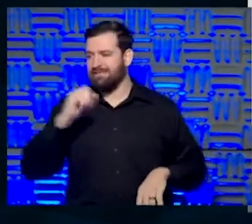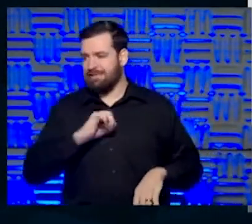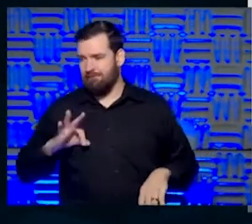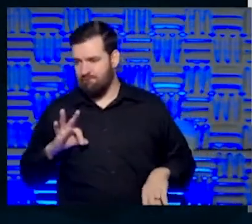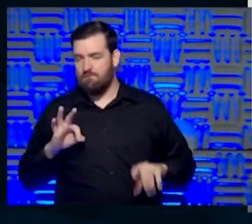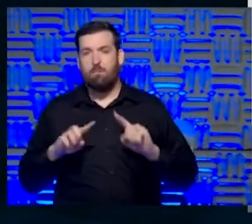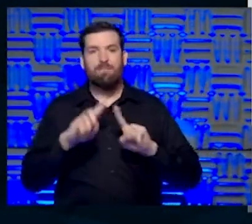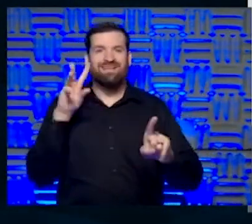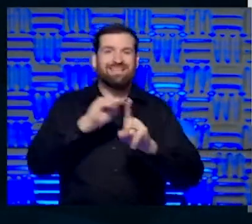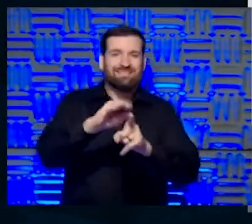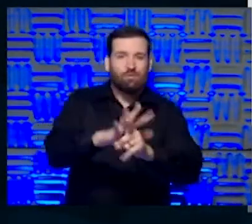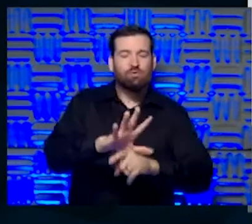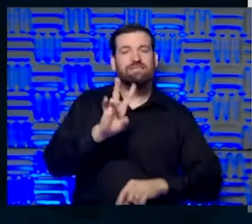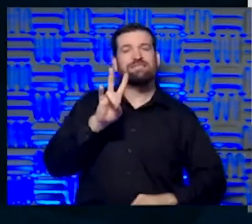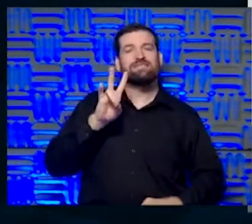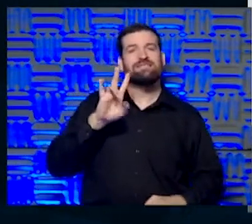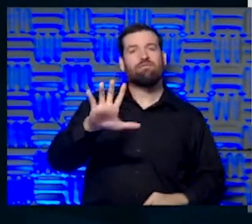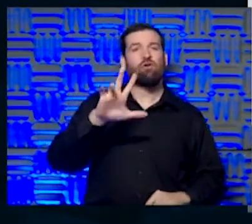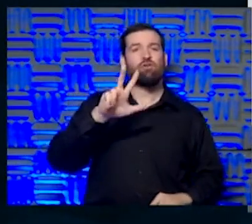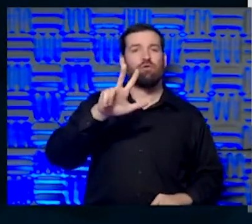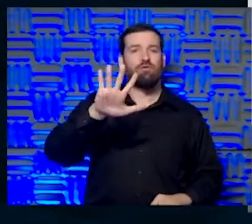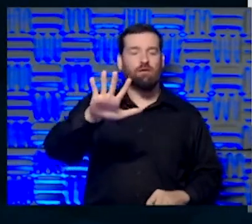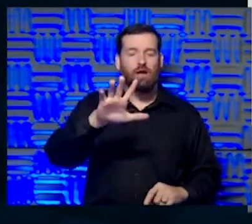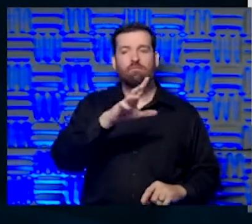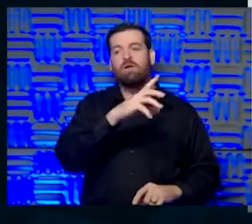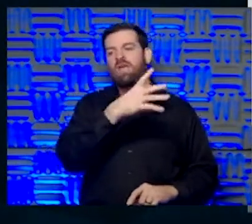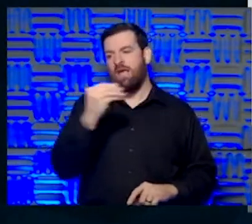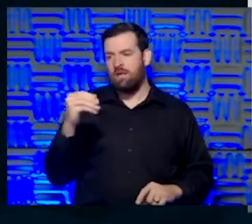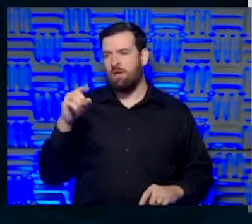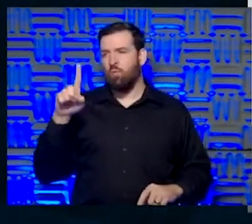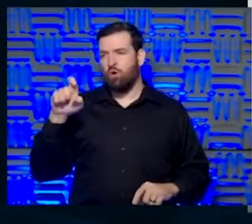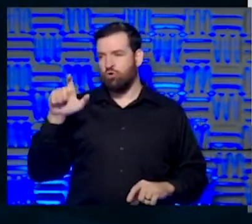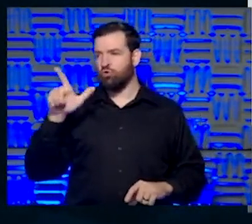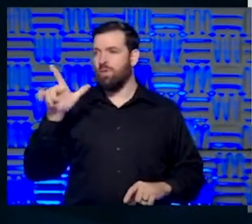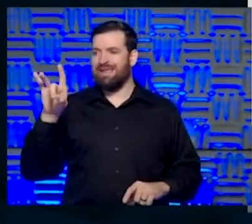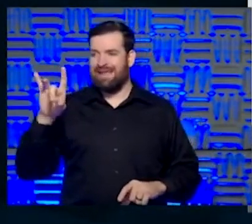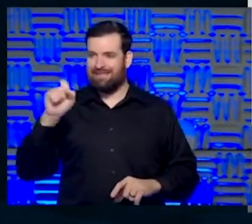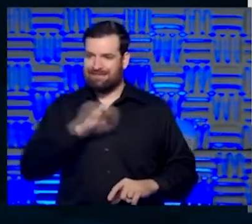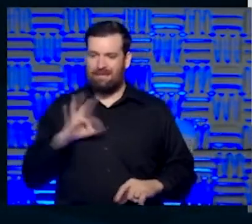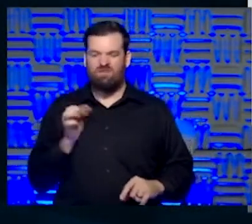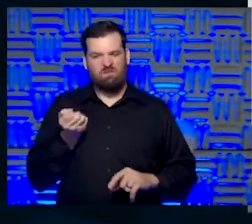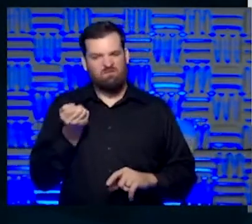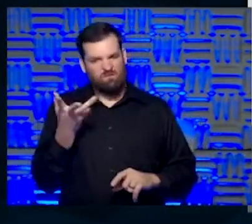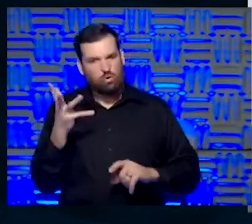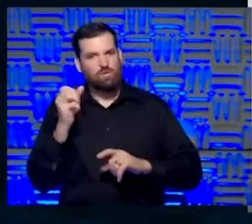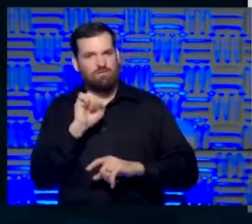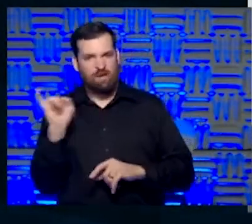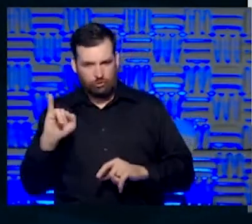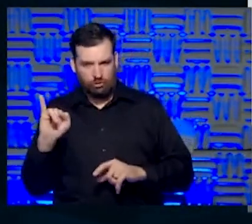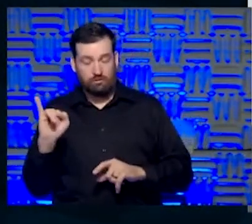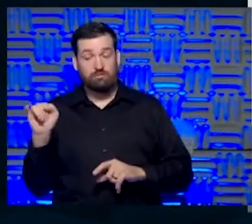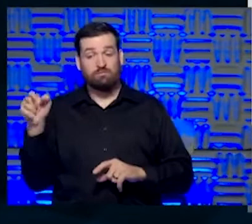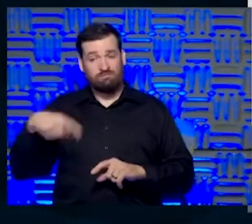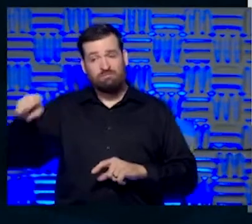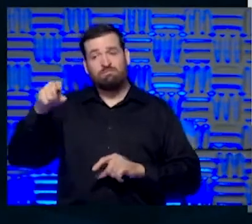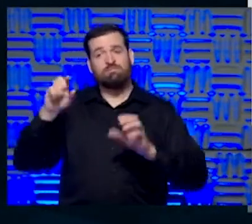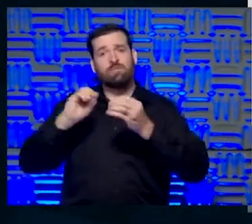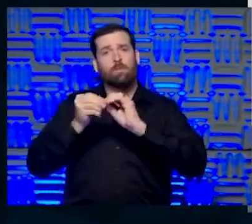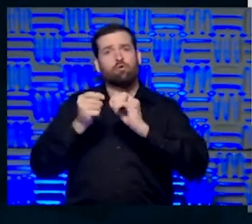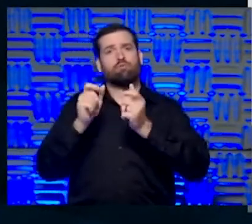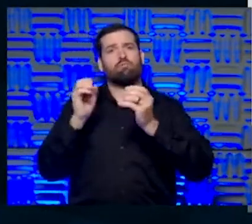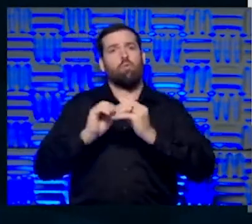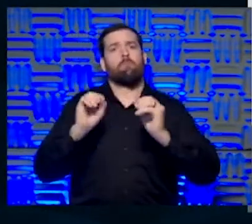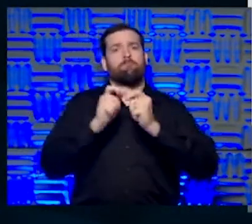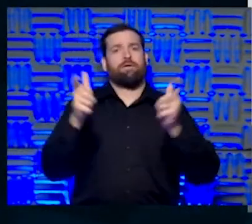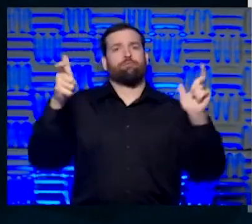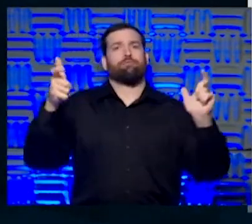exposed 735 other students and 128 other staff, and there were only a couple of infections that came from that. So those numbers are a little bit larger, and I think